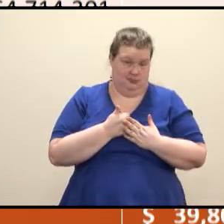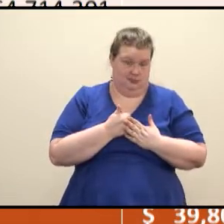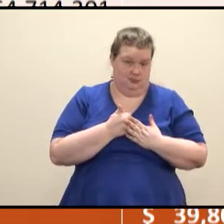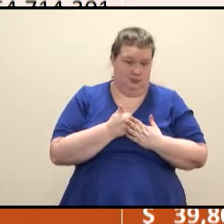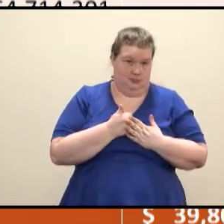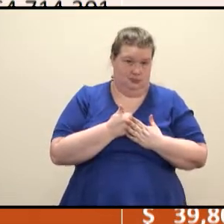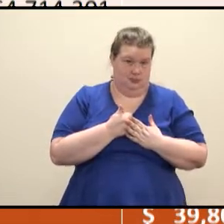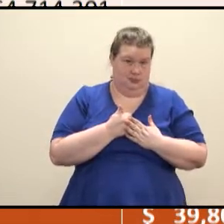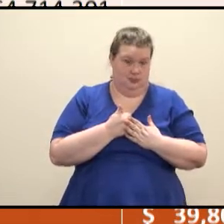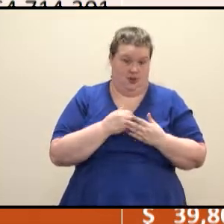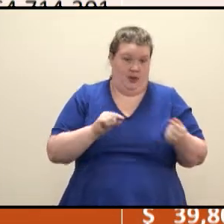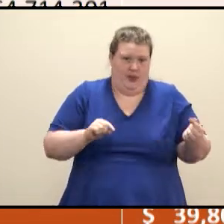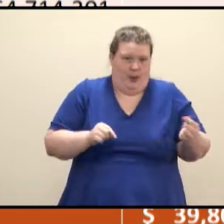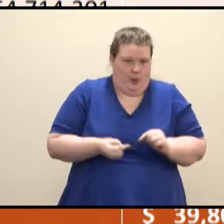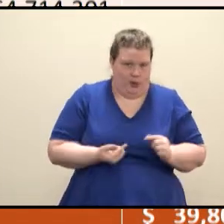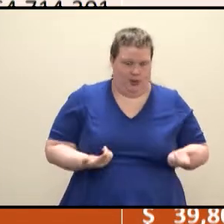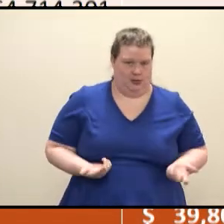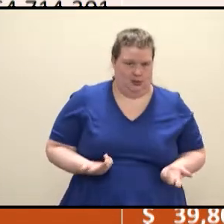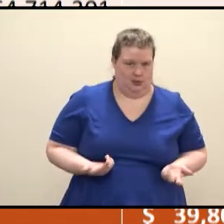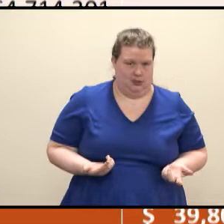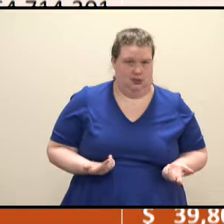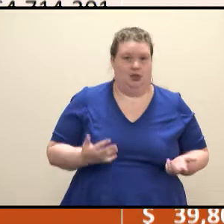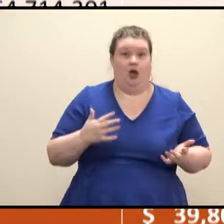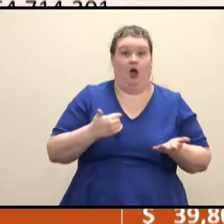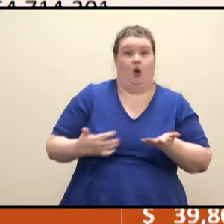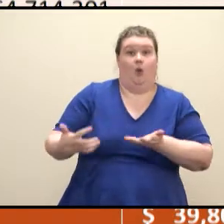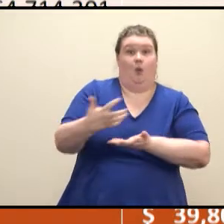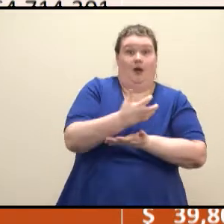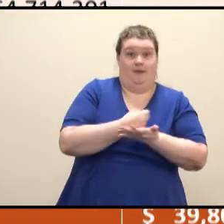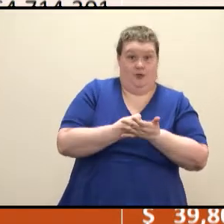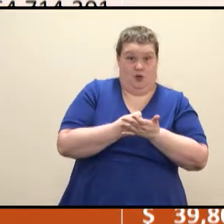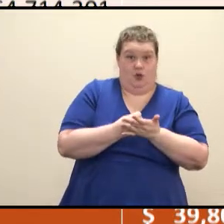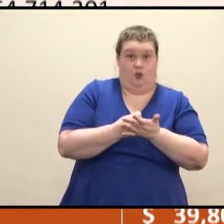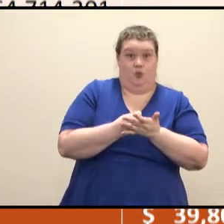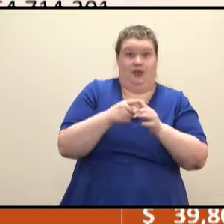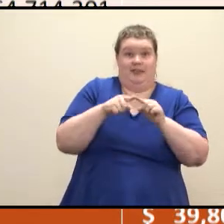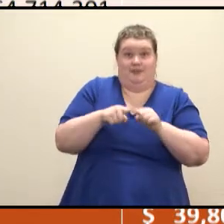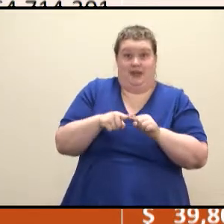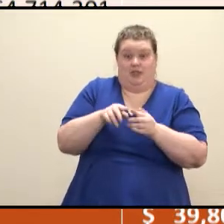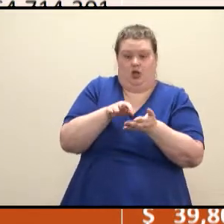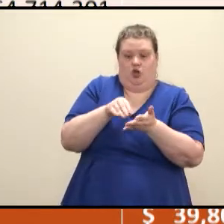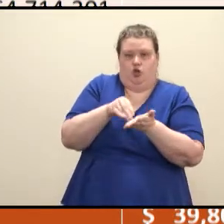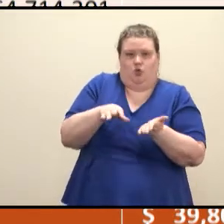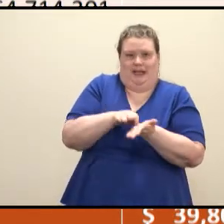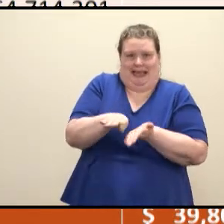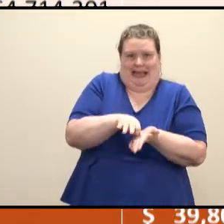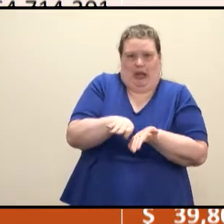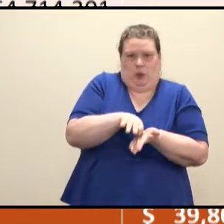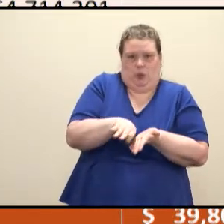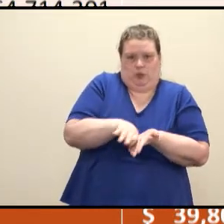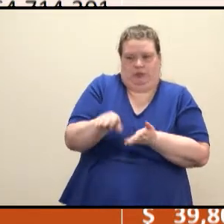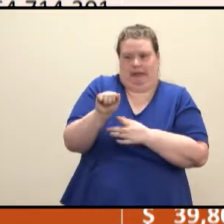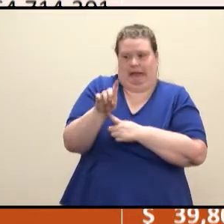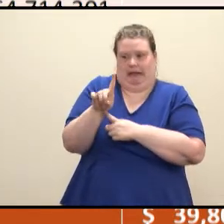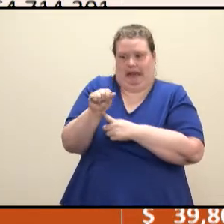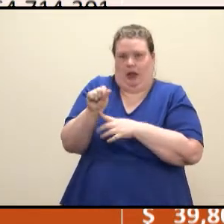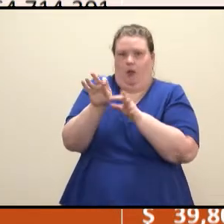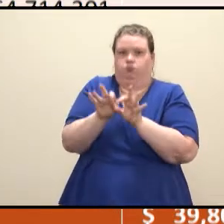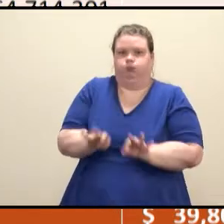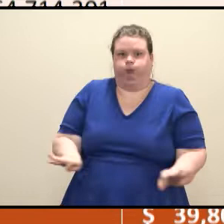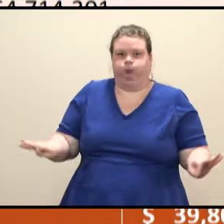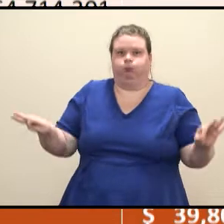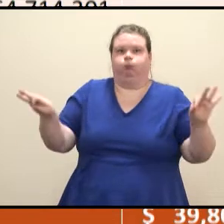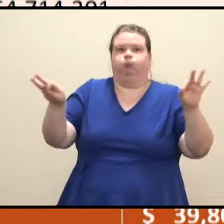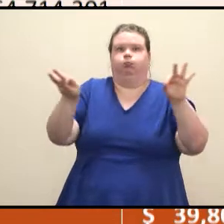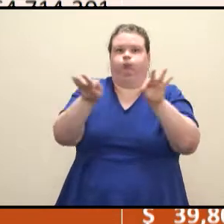us because our revenue is calculated based on our student counts. That's why that ADA is so important. But